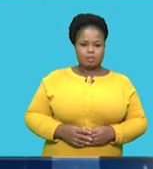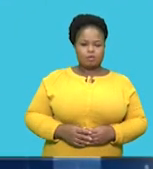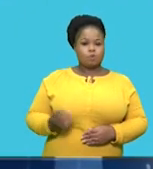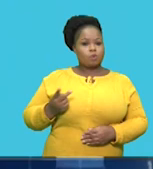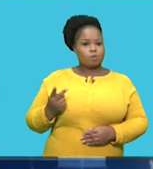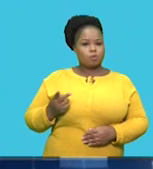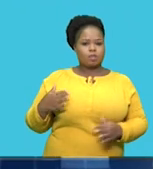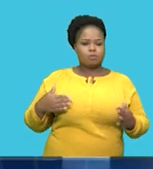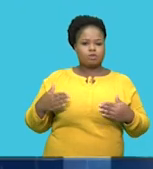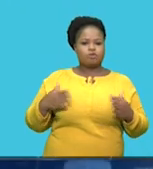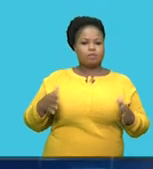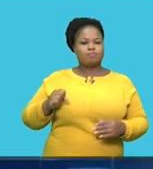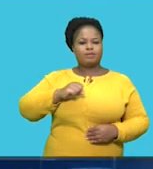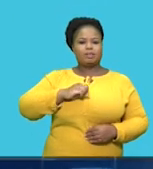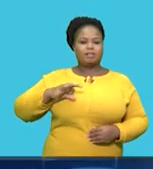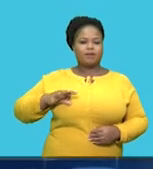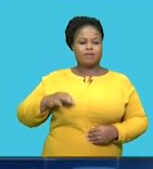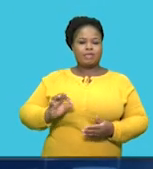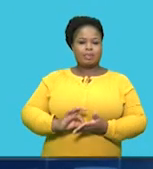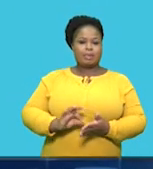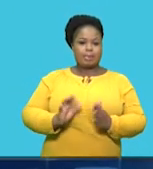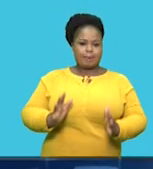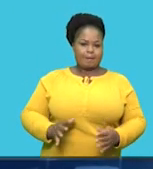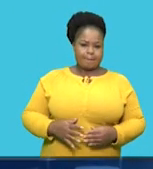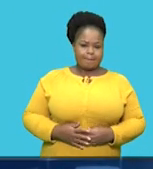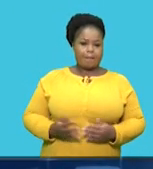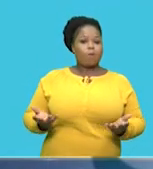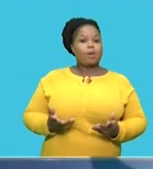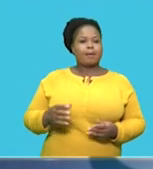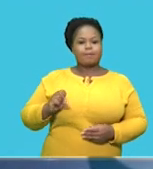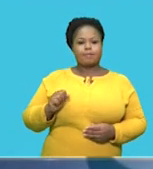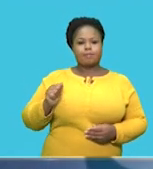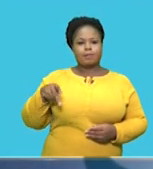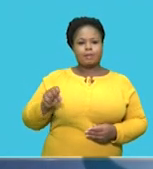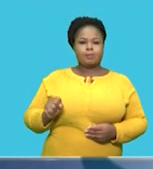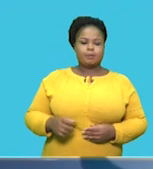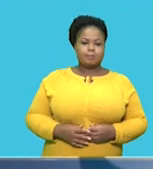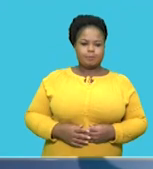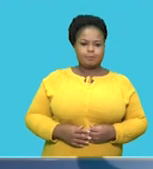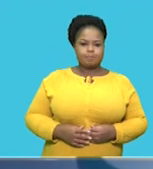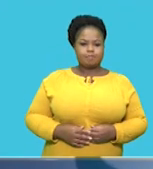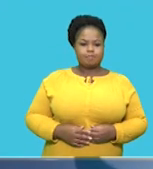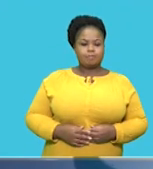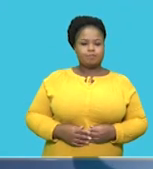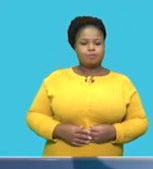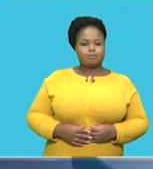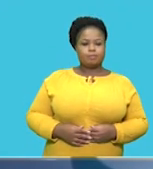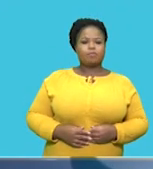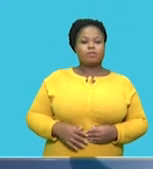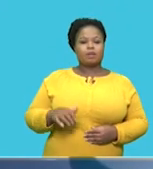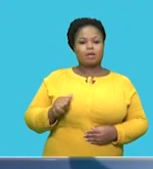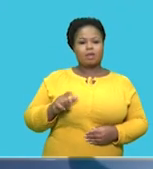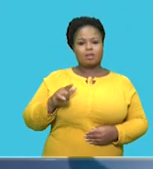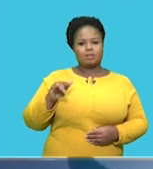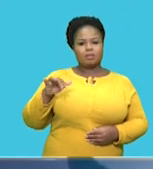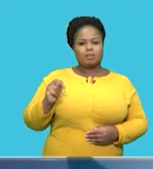including the administrative staff and cleaners in the SAPS. Leloko la kantoro e leng Alison